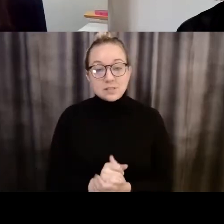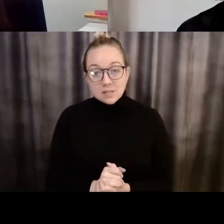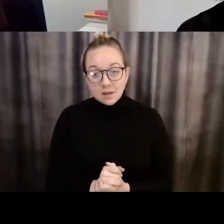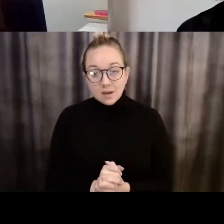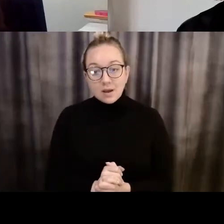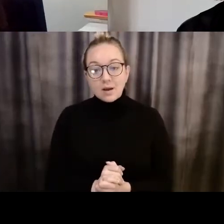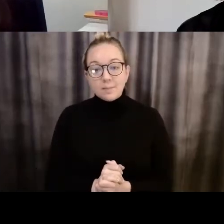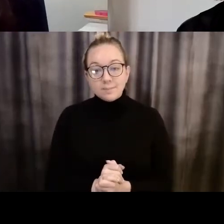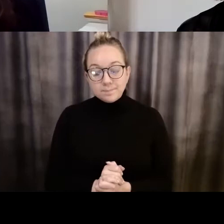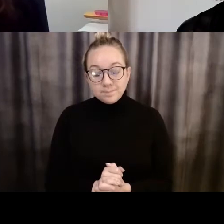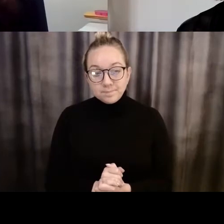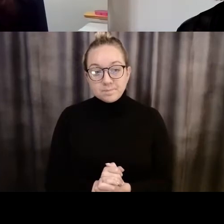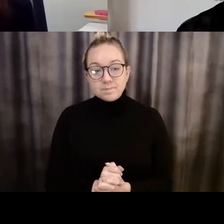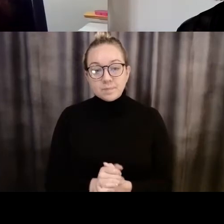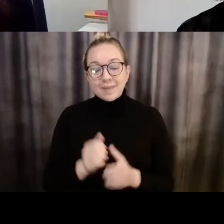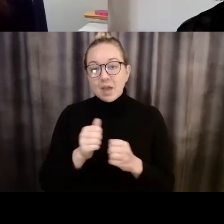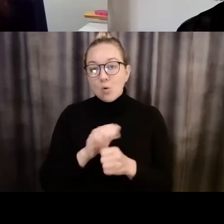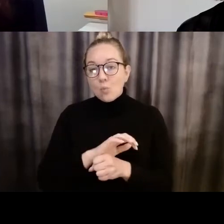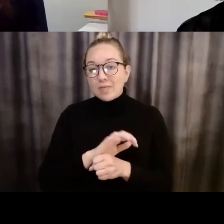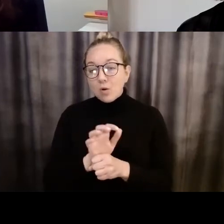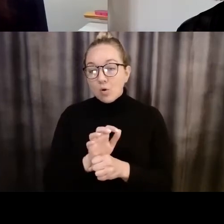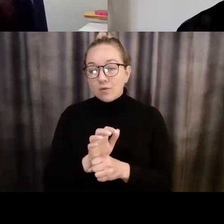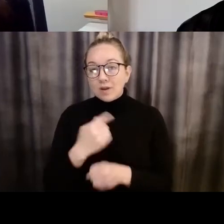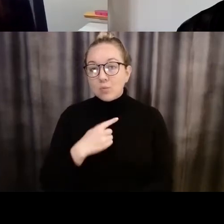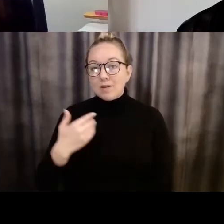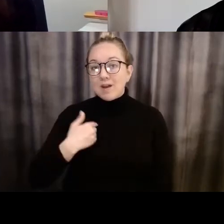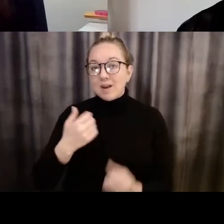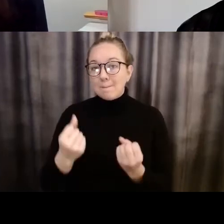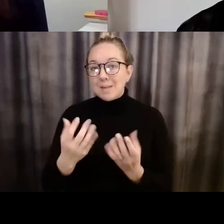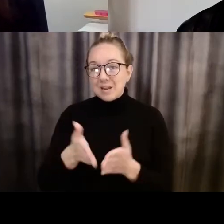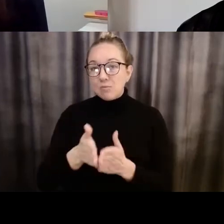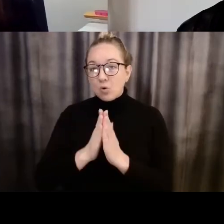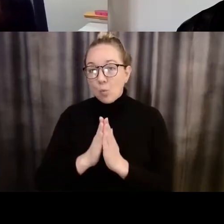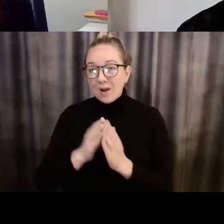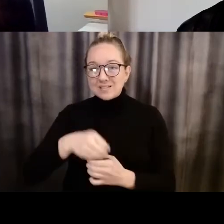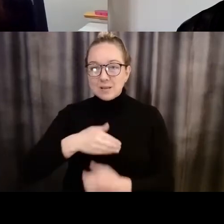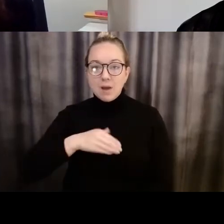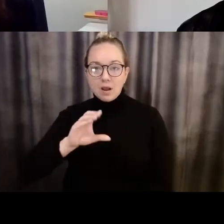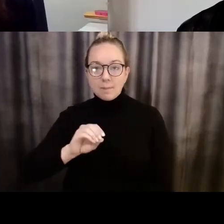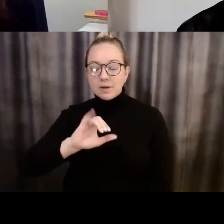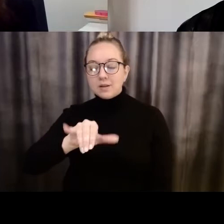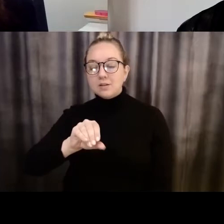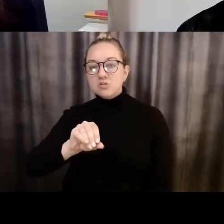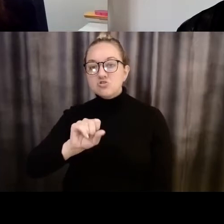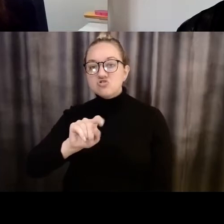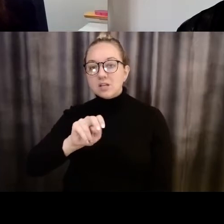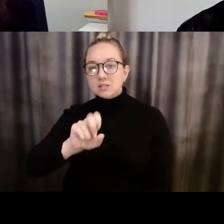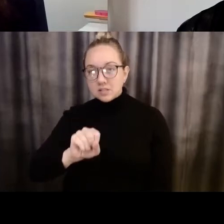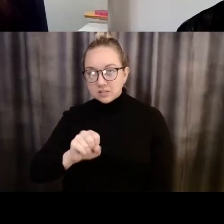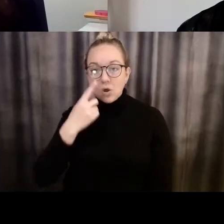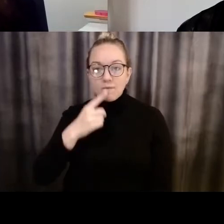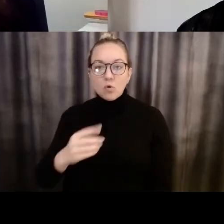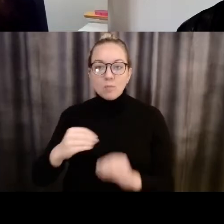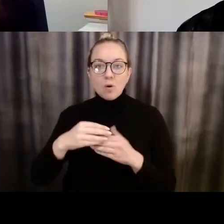a ton of requests here at Justin's for more flexibility. And so what I would recommend, if there